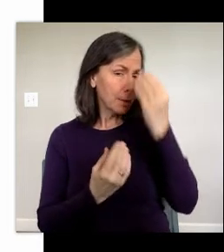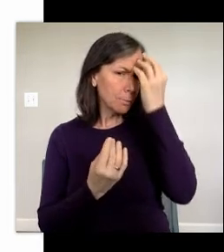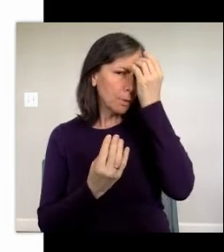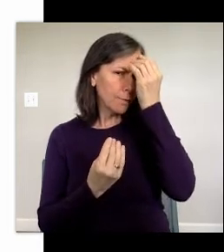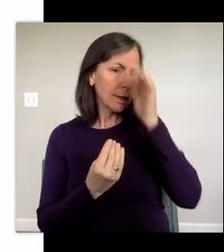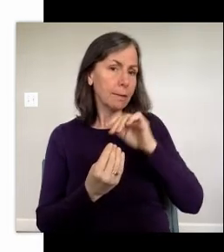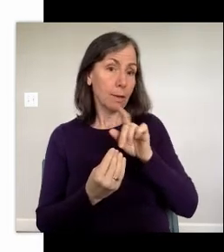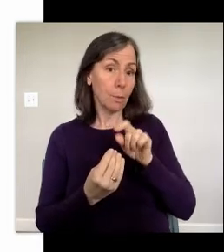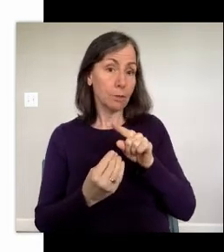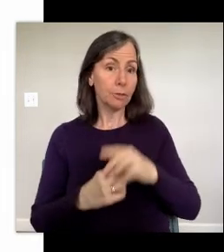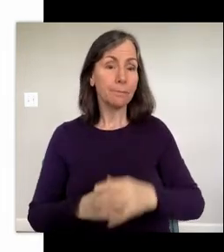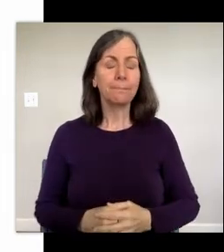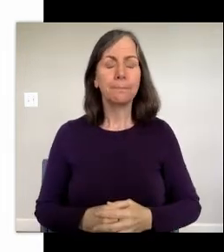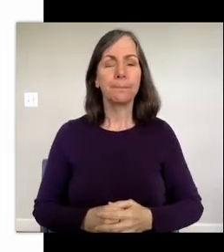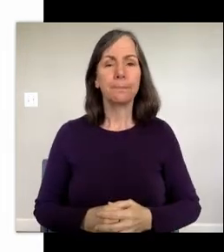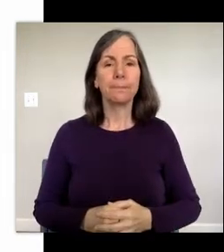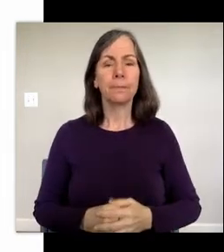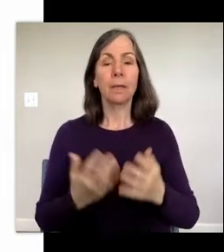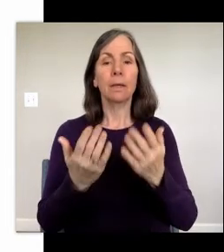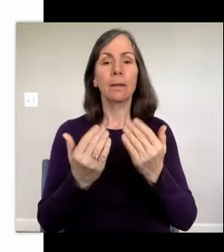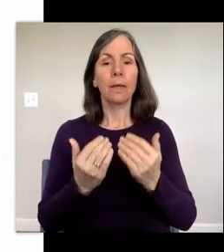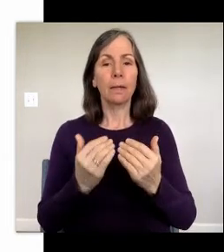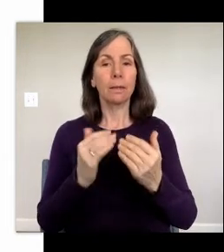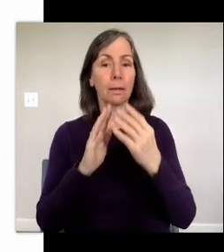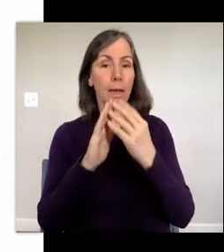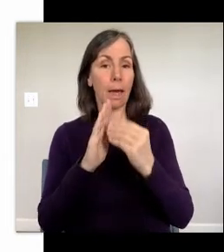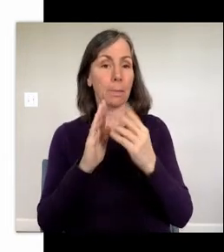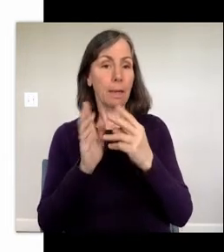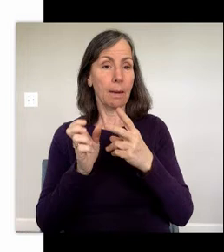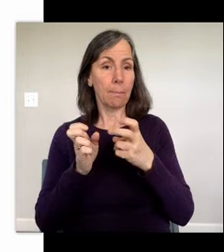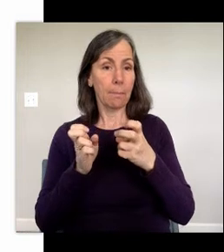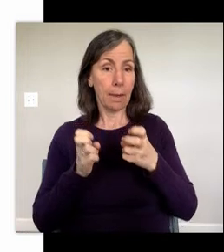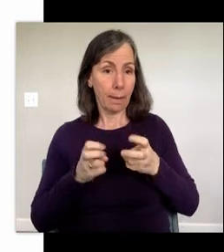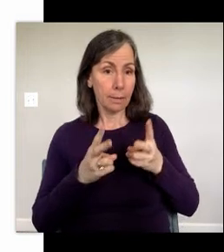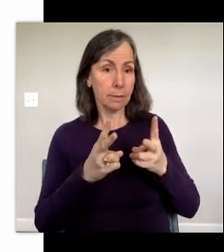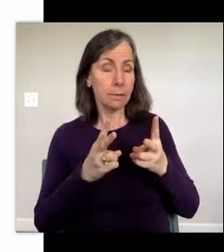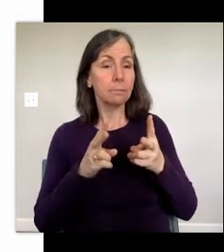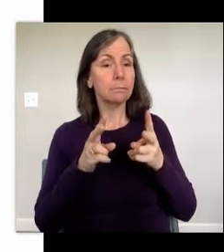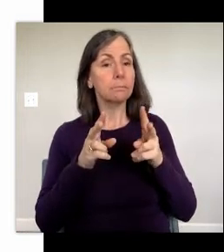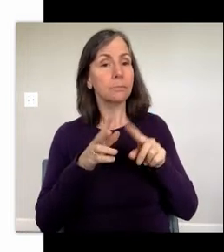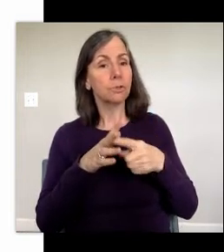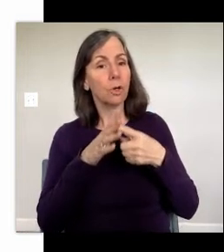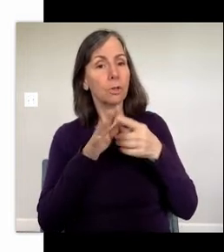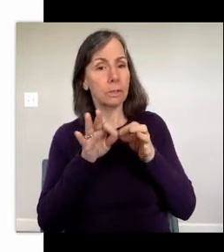And then you can copy and paste these sentence stems to get started.